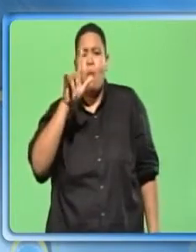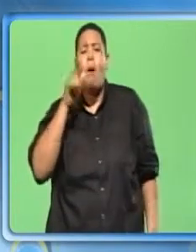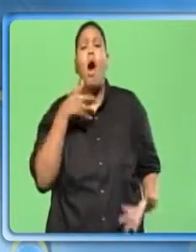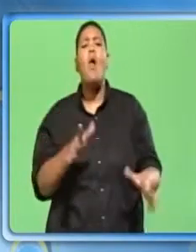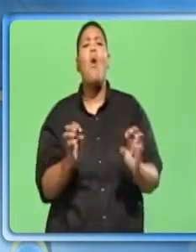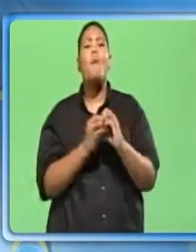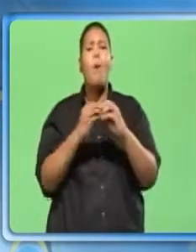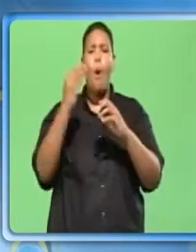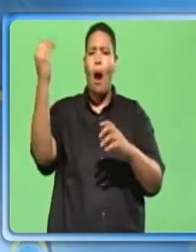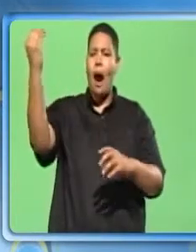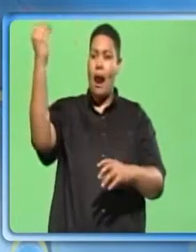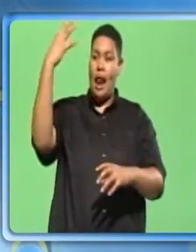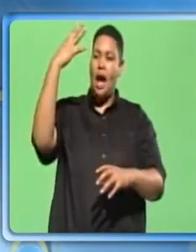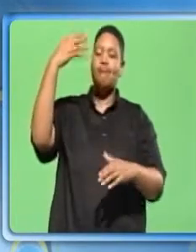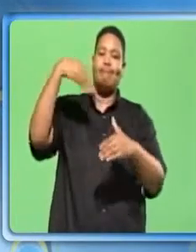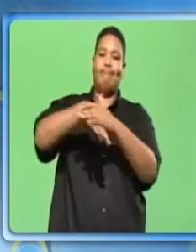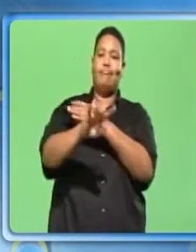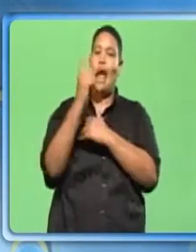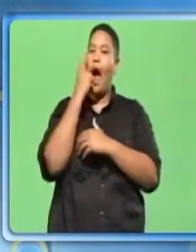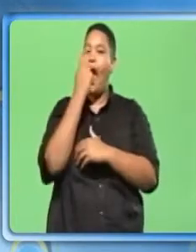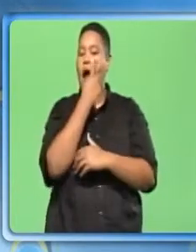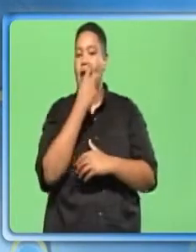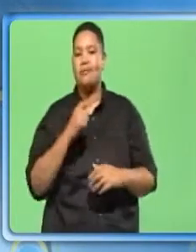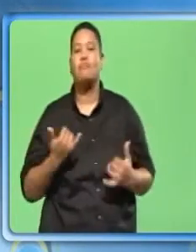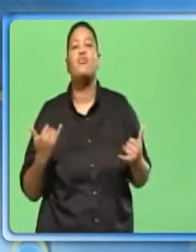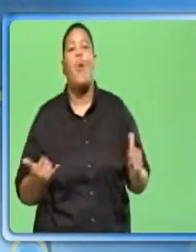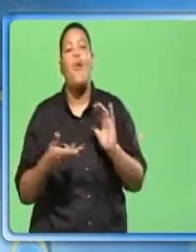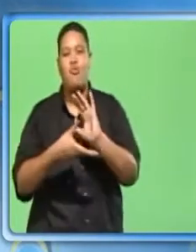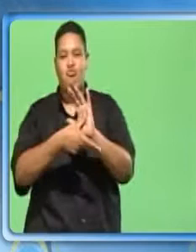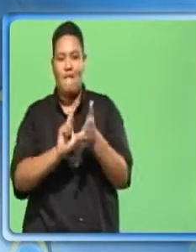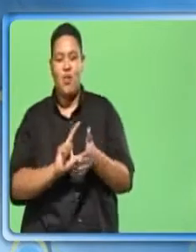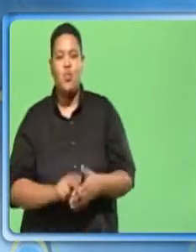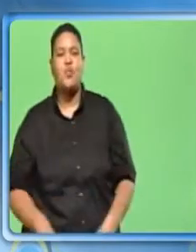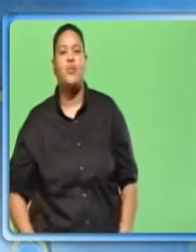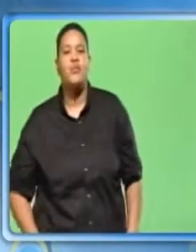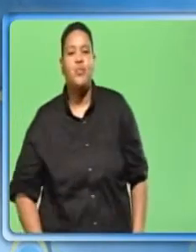to enter the eye. Let us review.